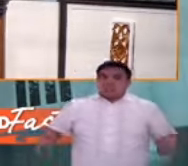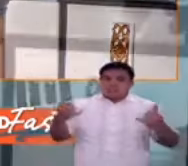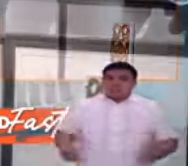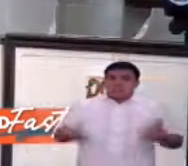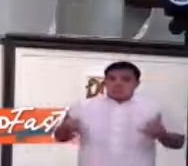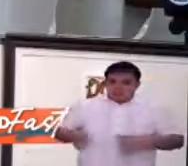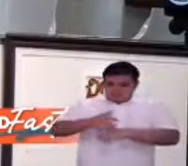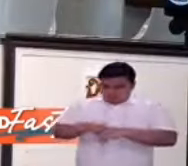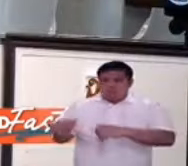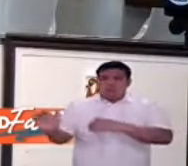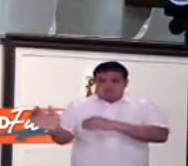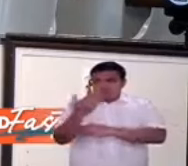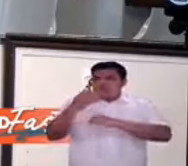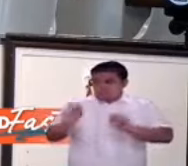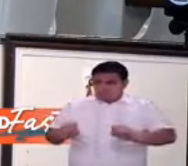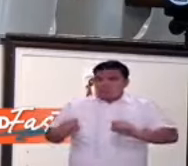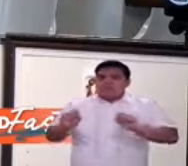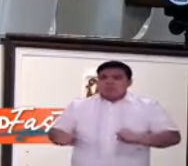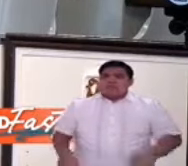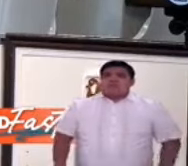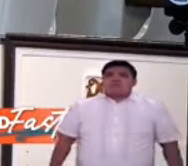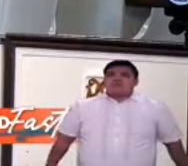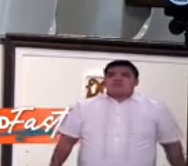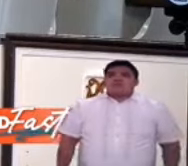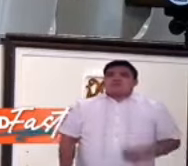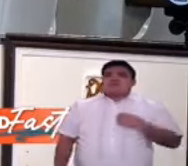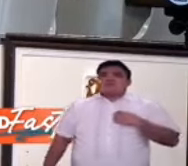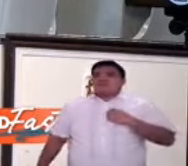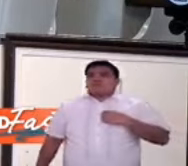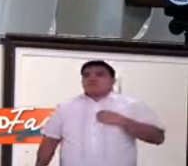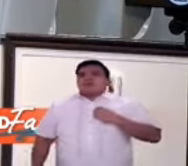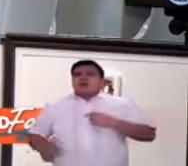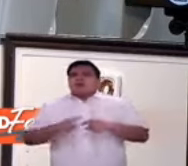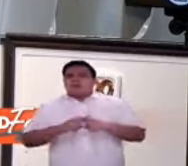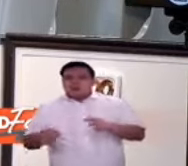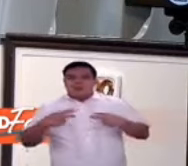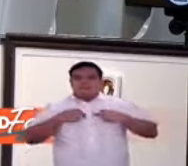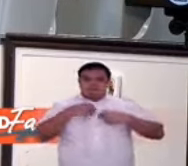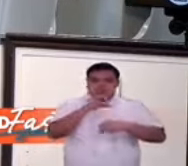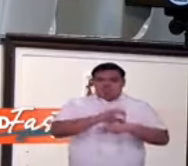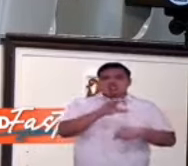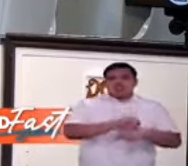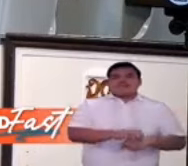bata pa, dada. Matanawa niyo, naparin, gatutoy pa. Pero naa sa church.